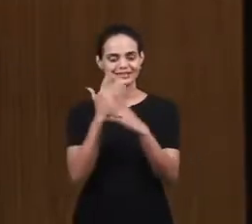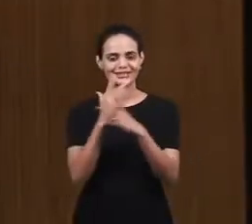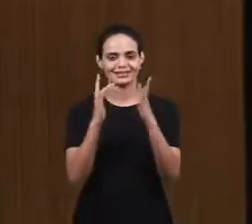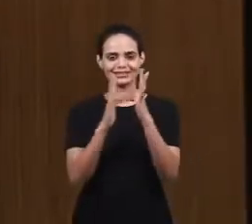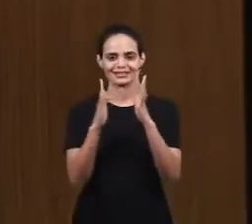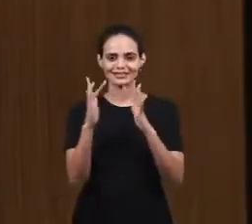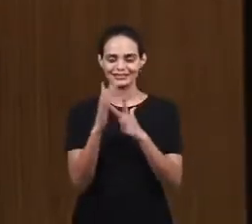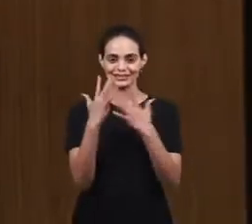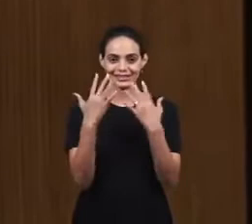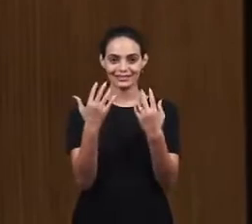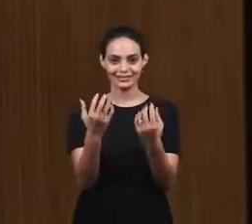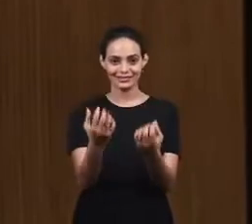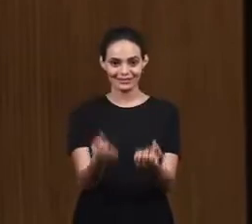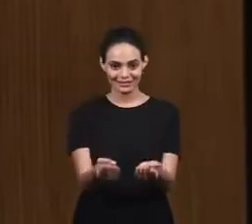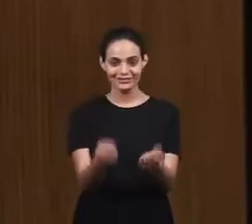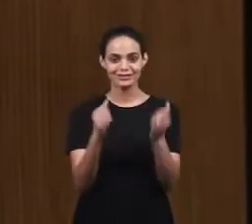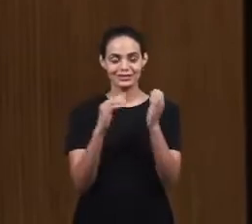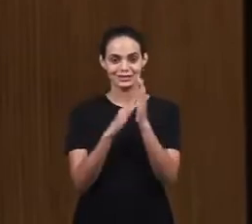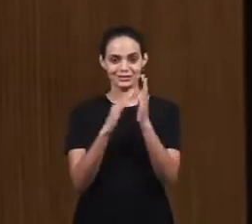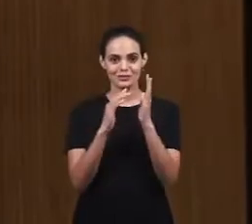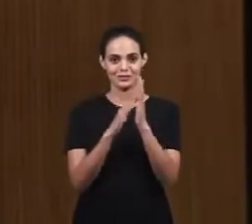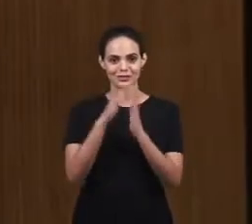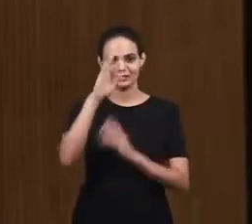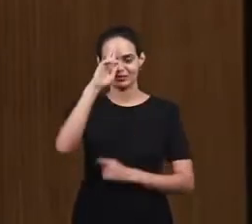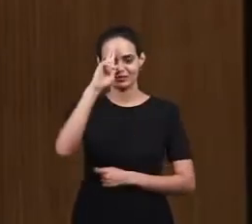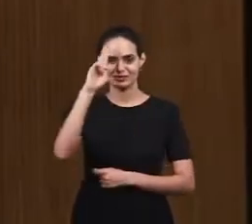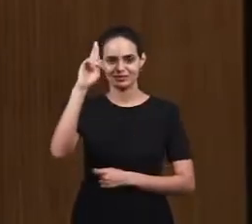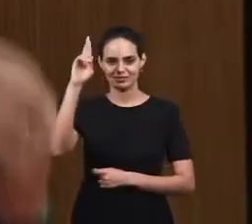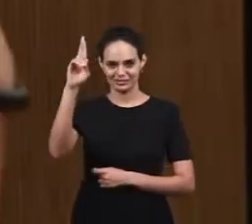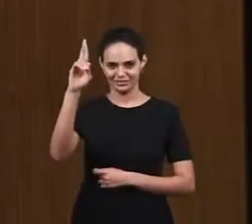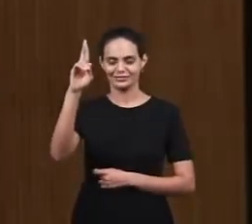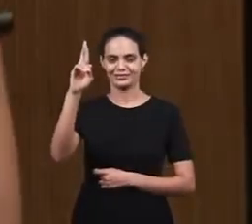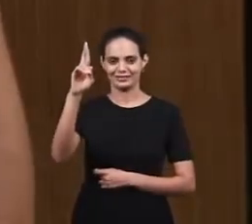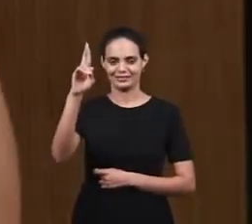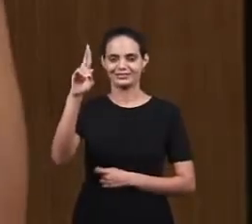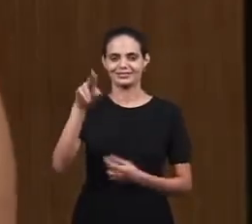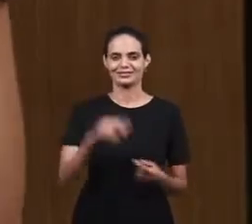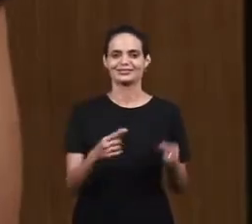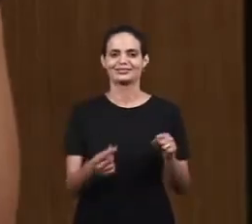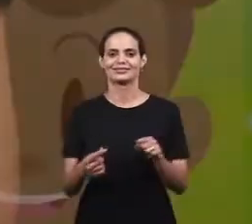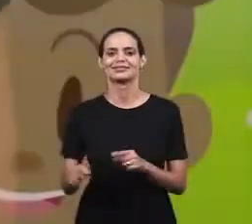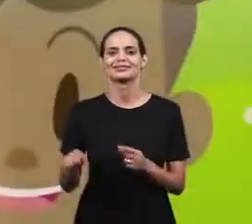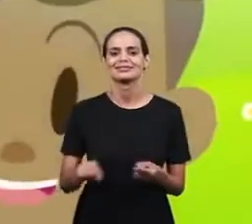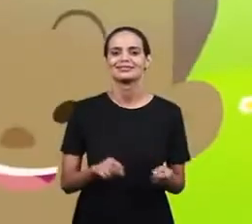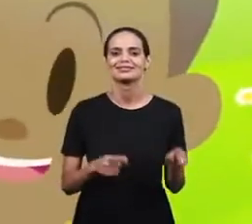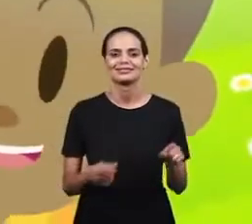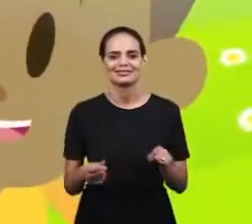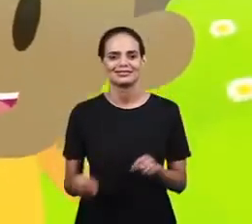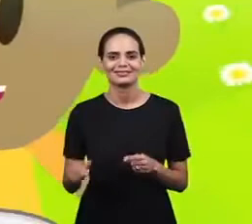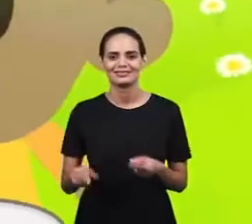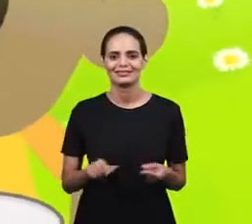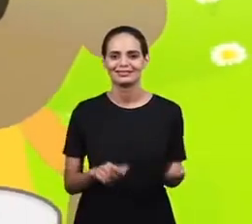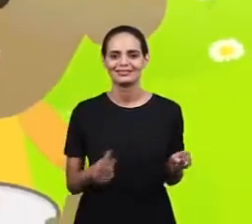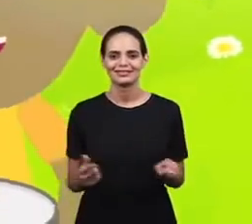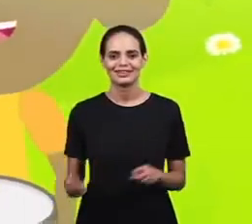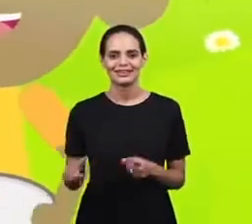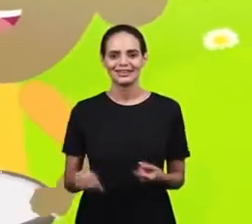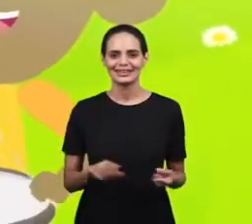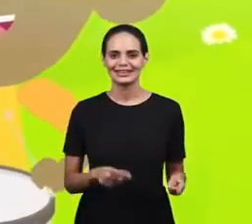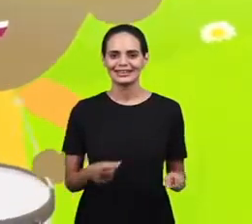God. Let's begin praising the Lord with the song, I Can Do All Things.